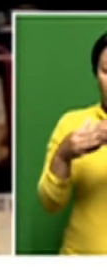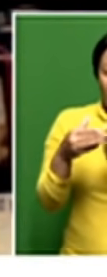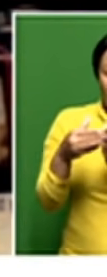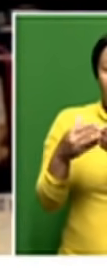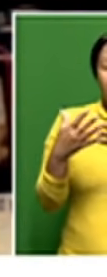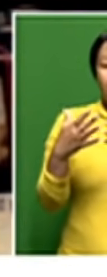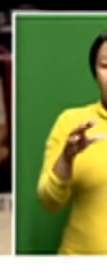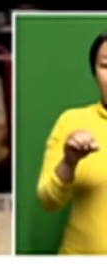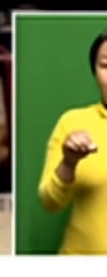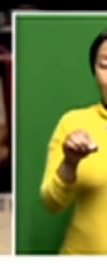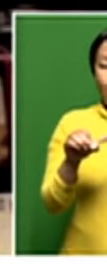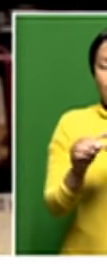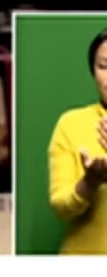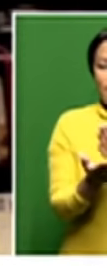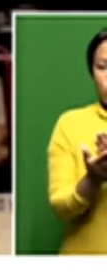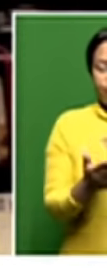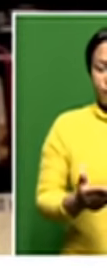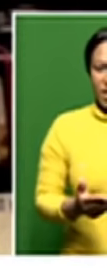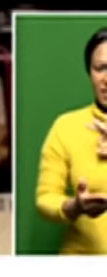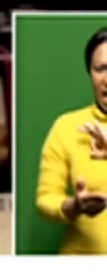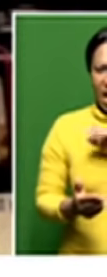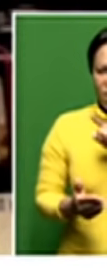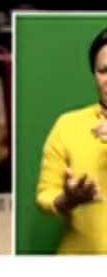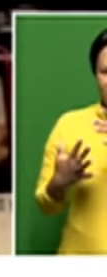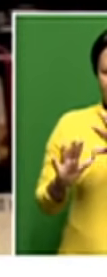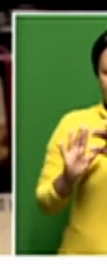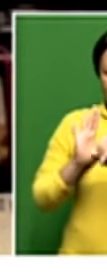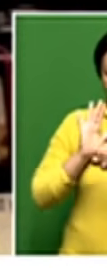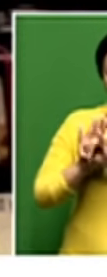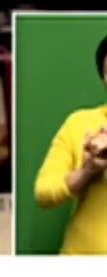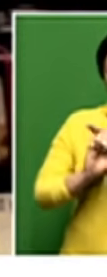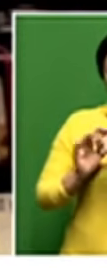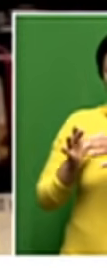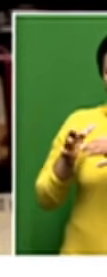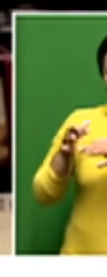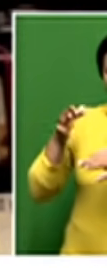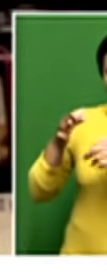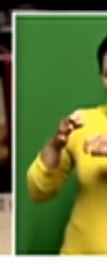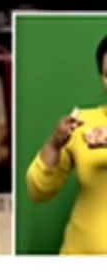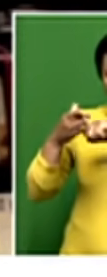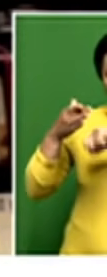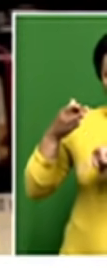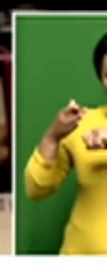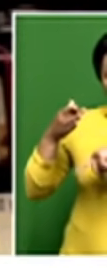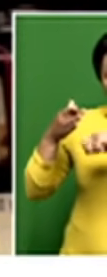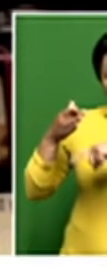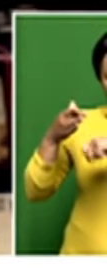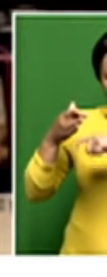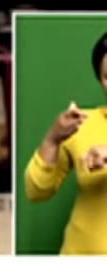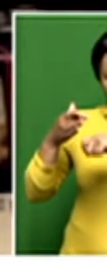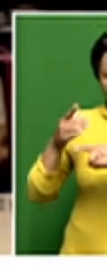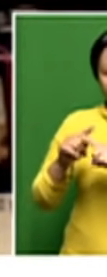quality assurance staff actually noticed a can that was leaking. When I say leaking, it's